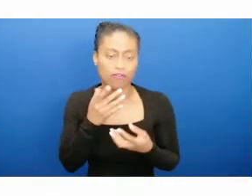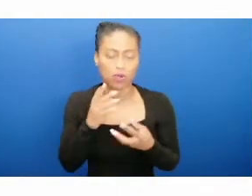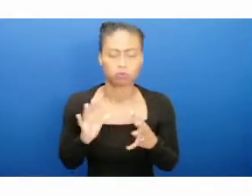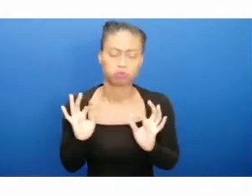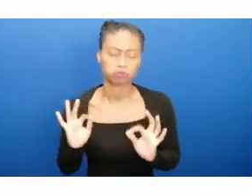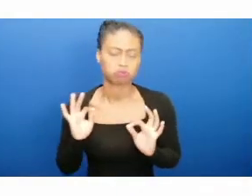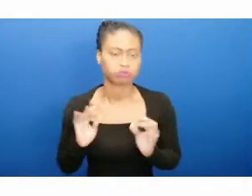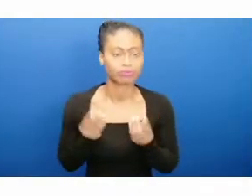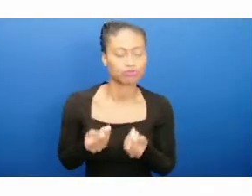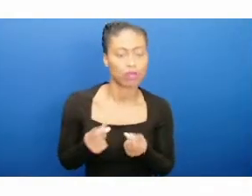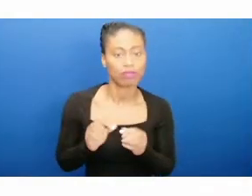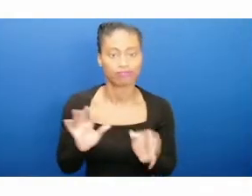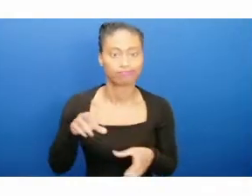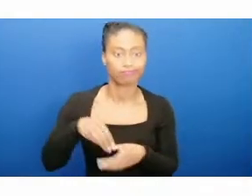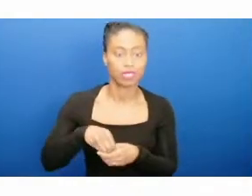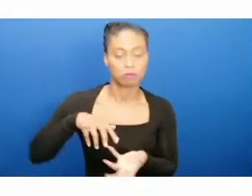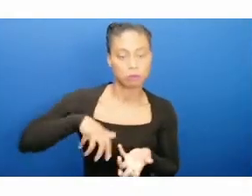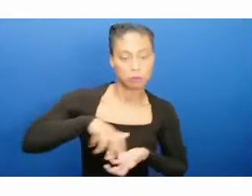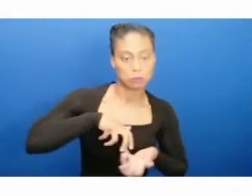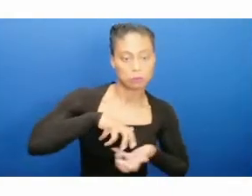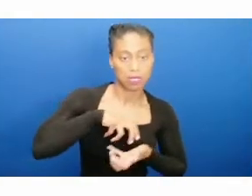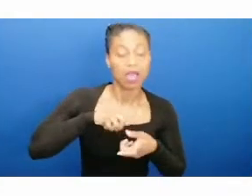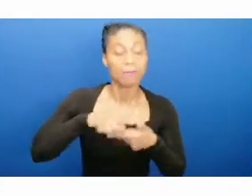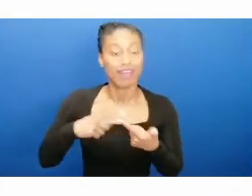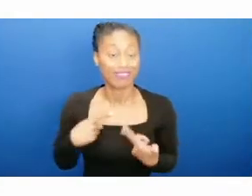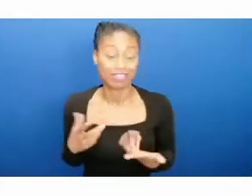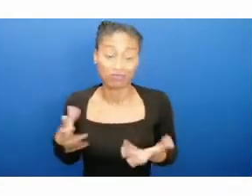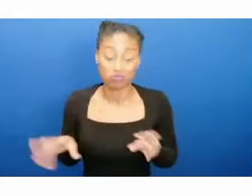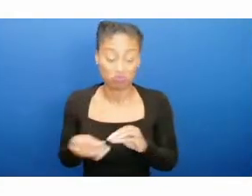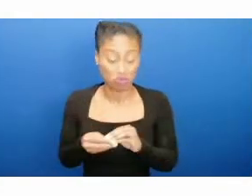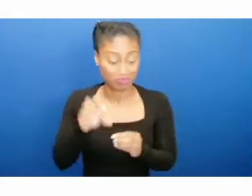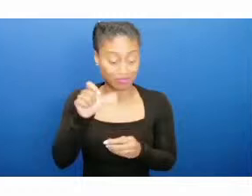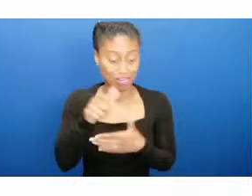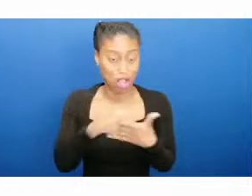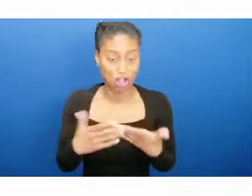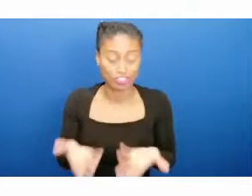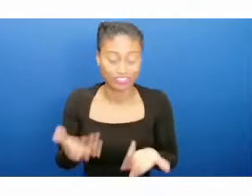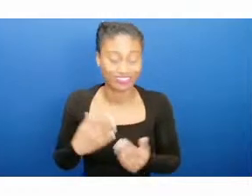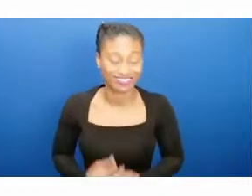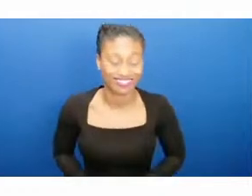was able to put these tacos together for just $10.